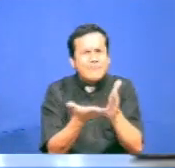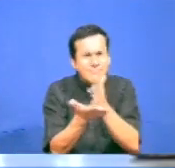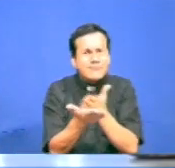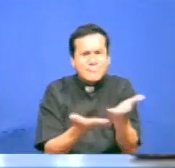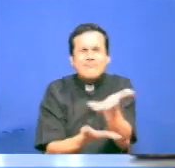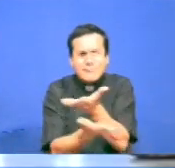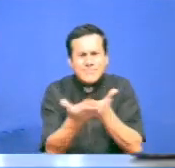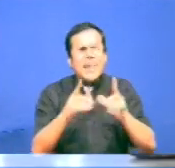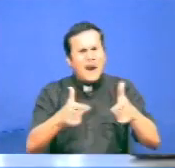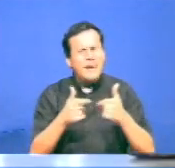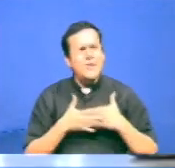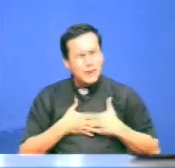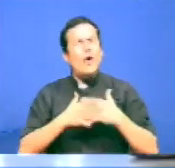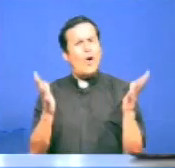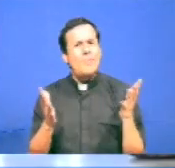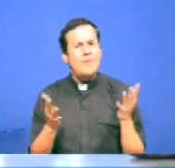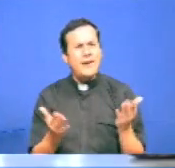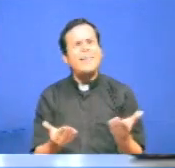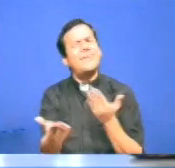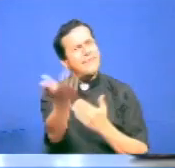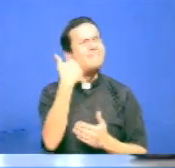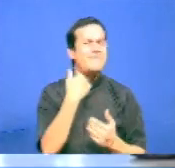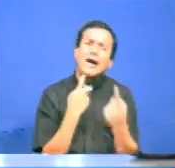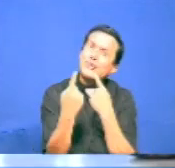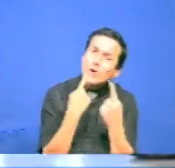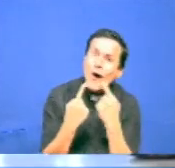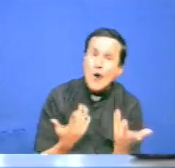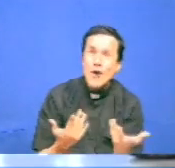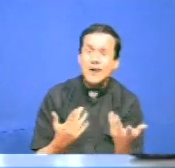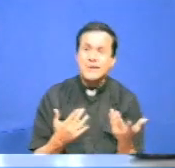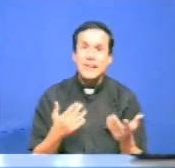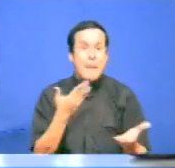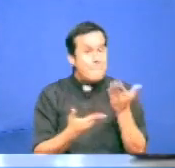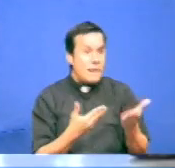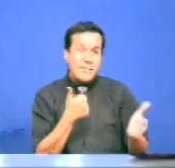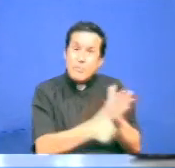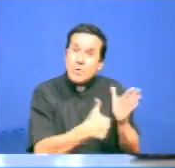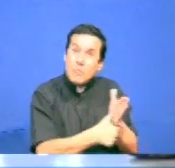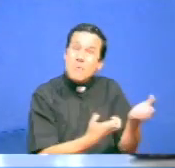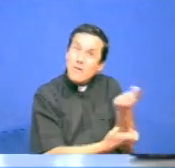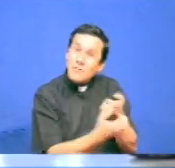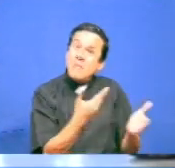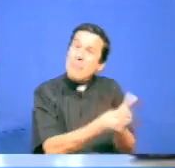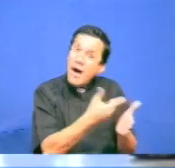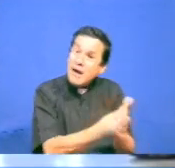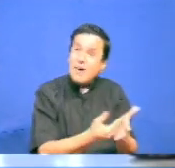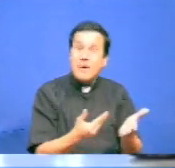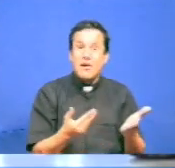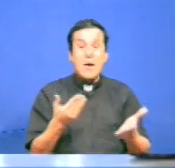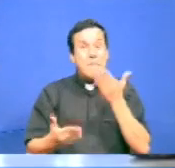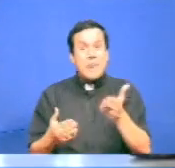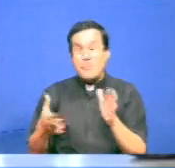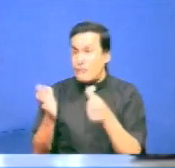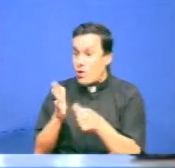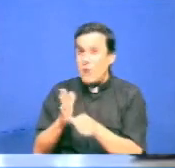of. Of course, the fear is the greatest. The finance is one of those. Death is another. And some have